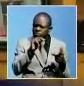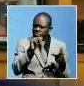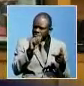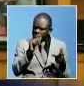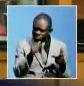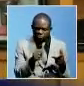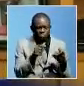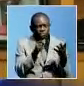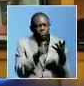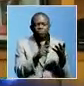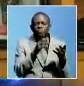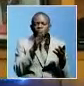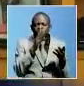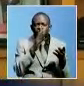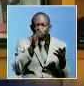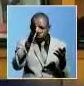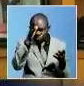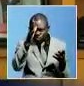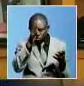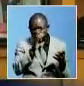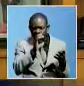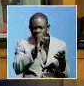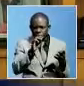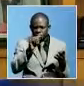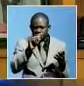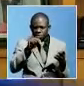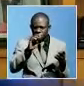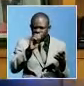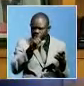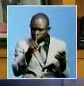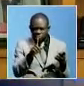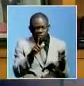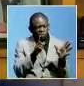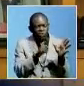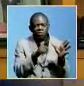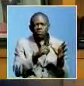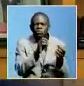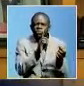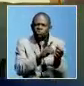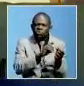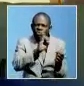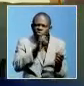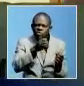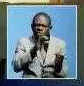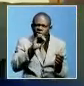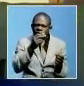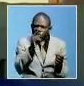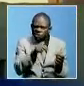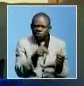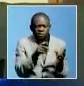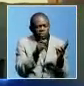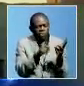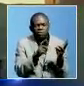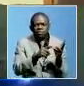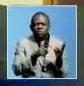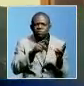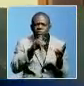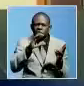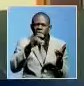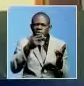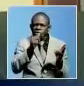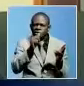Gardner, Dr. Jody Kamwanga, and Mr. Charles Kaisala. We have